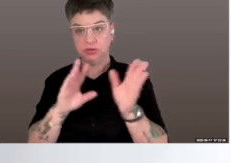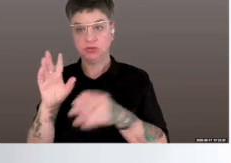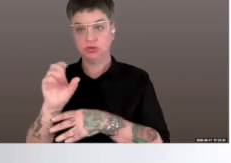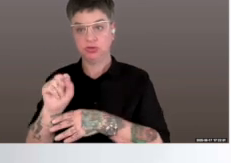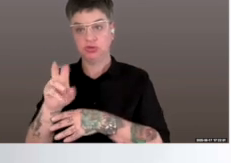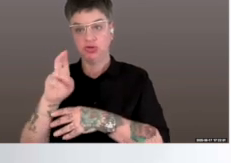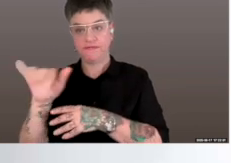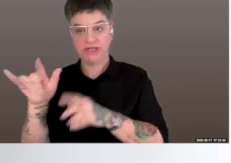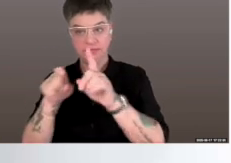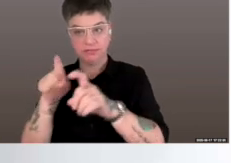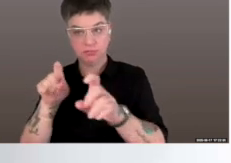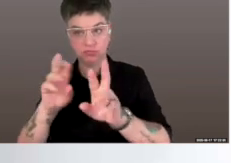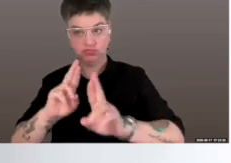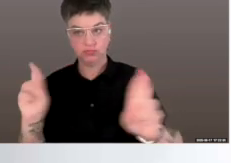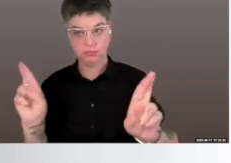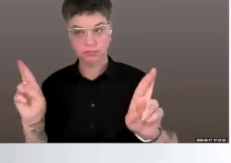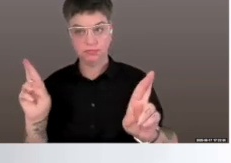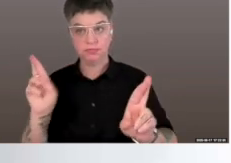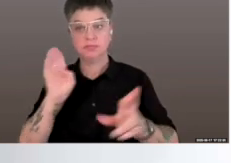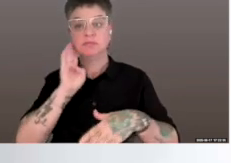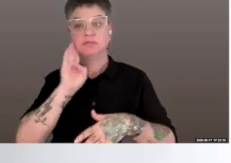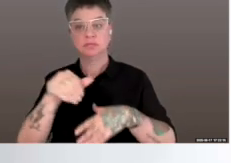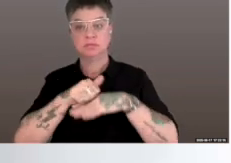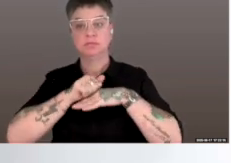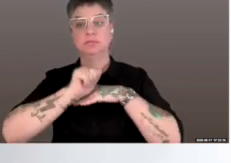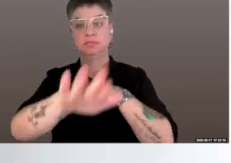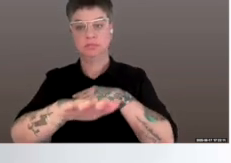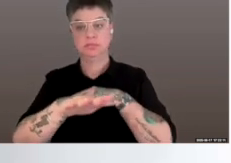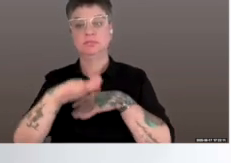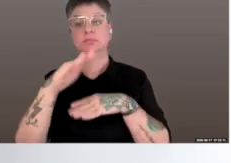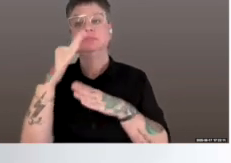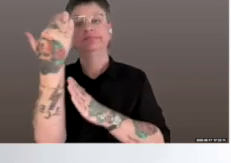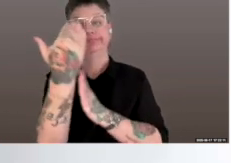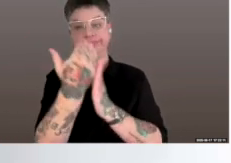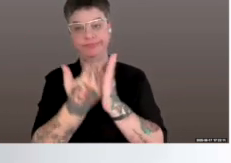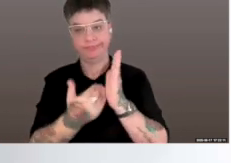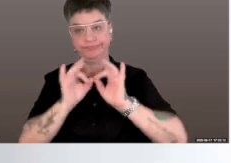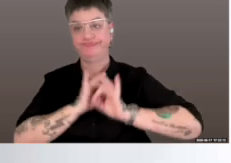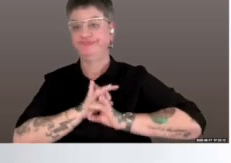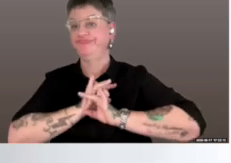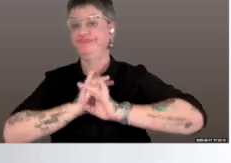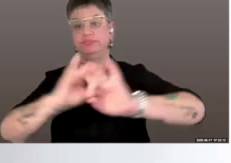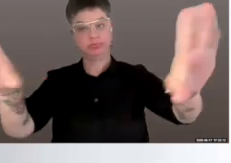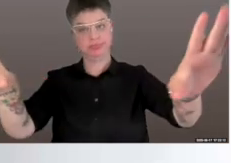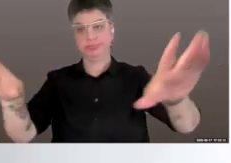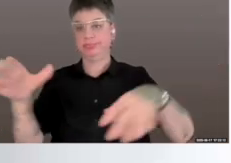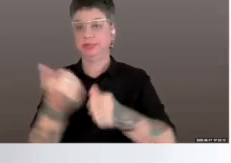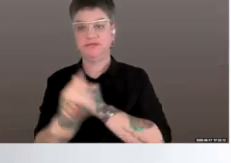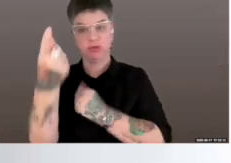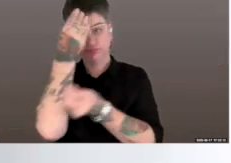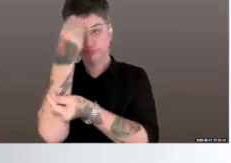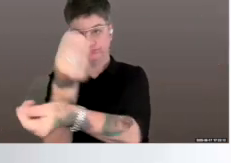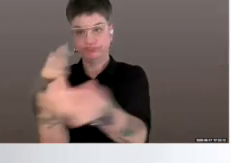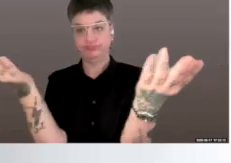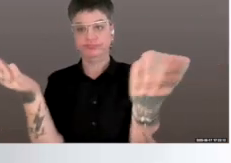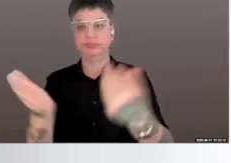priority population areas to address socioeconomic disparities, in particular through funding community-identified solutions that help